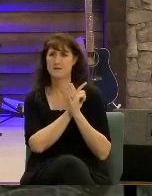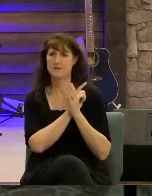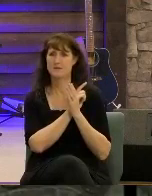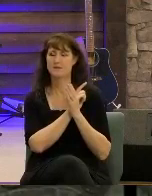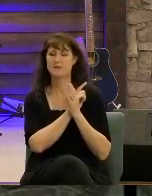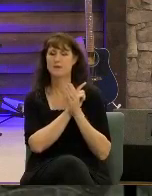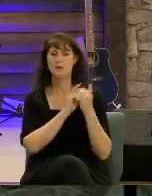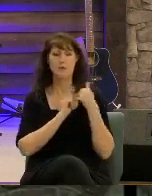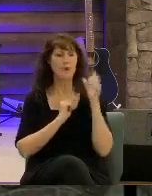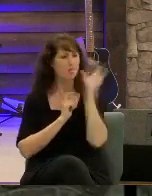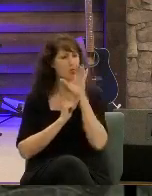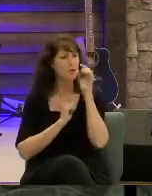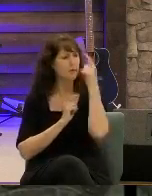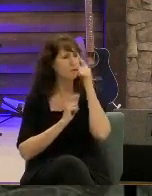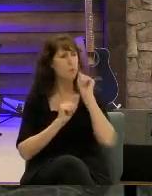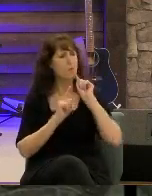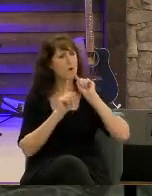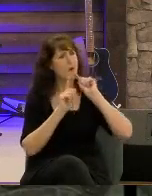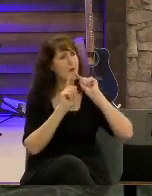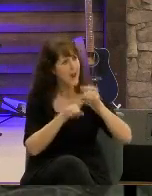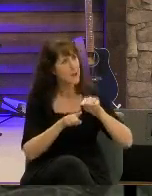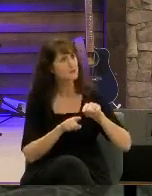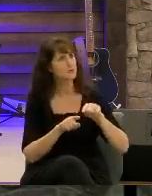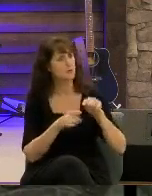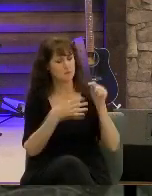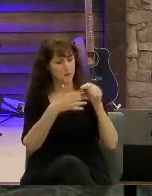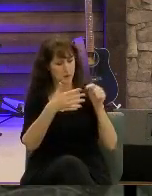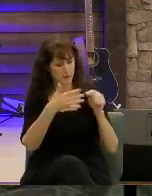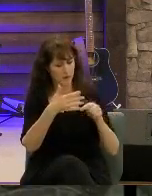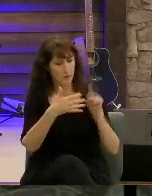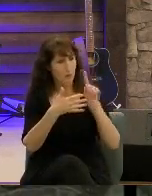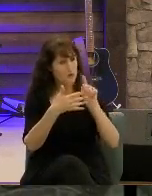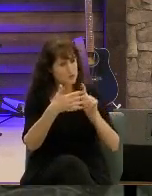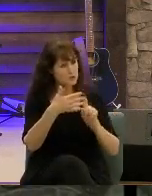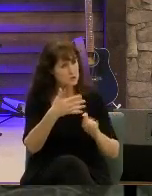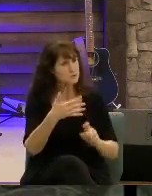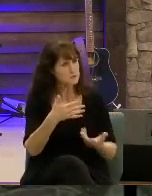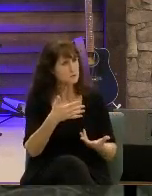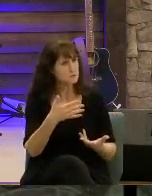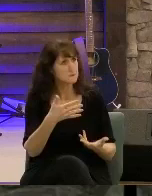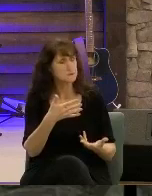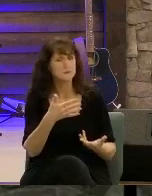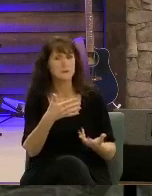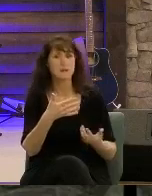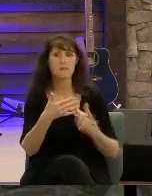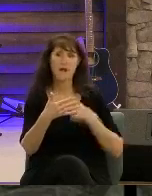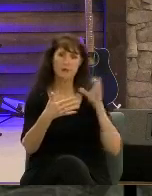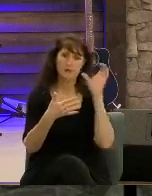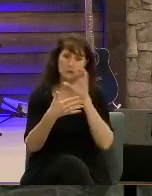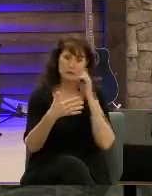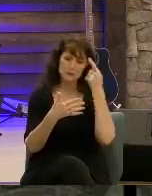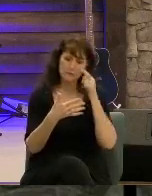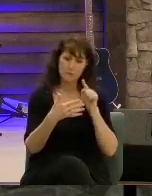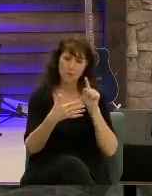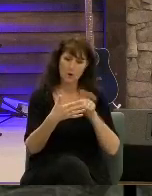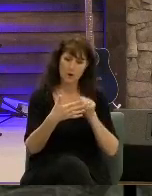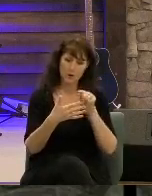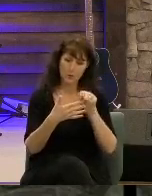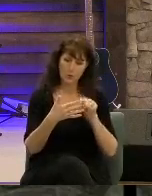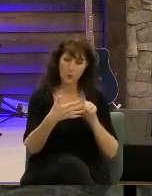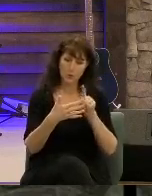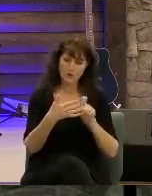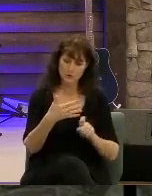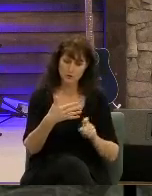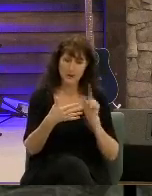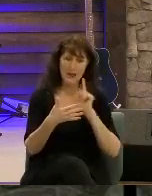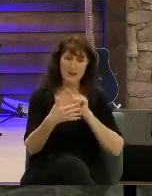Amen? We're looking, and that's what I was doing, is I was looking for the answers to those questions.